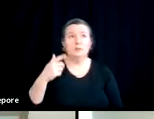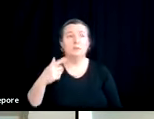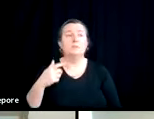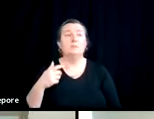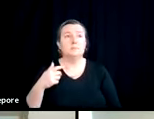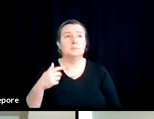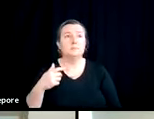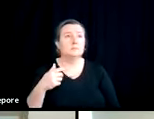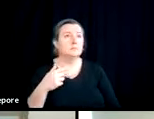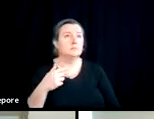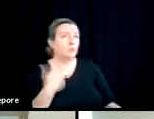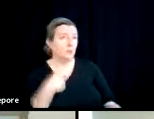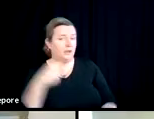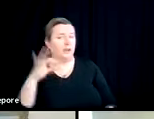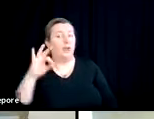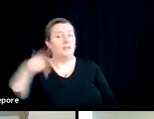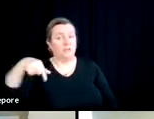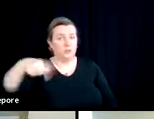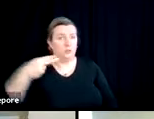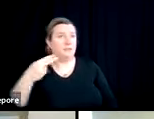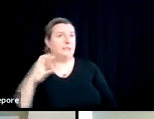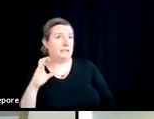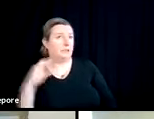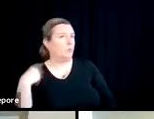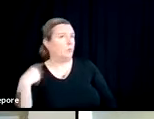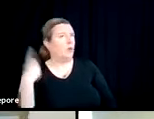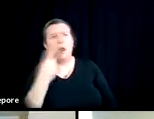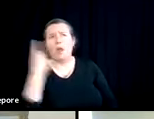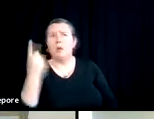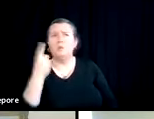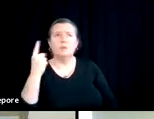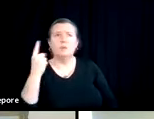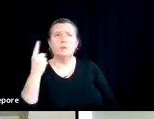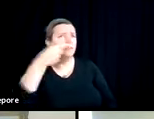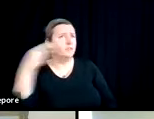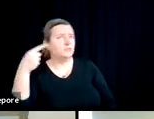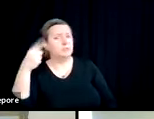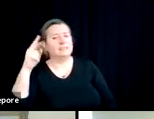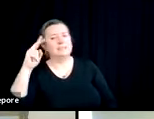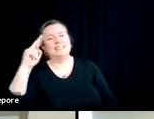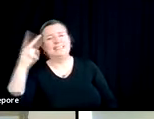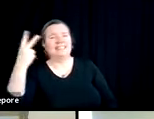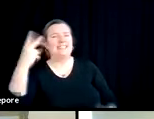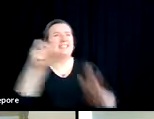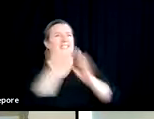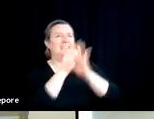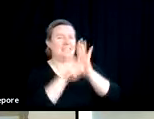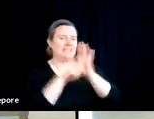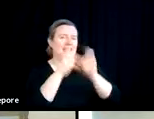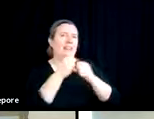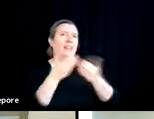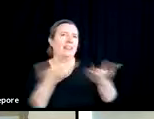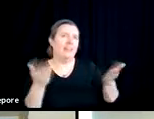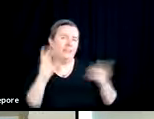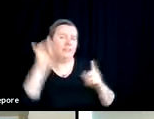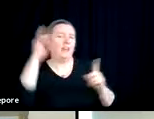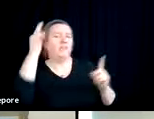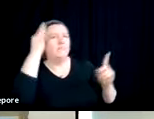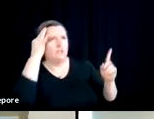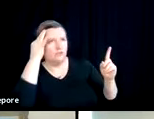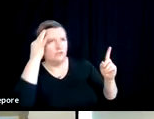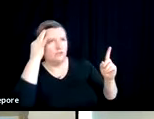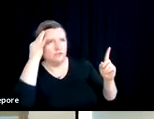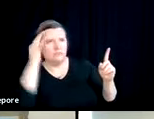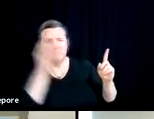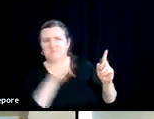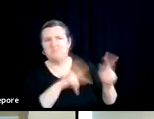been in the first or second wave of most things with the federal administration. And that includes, by the way, with the Trump administration. So for instance,